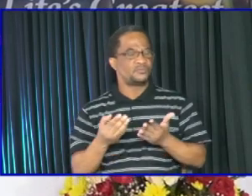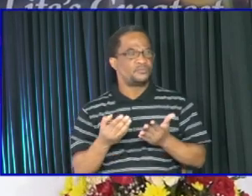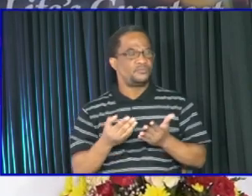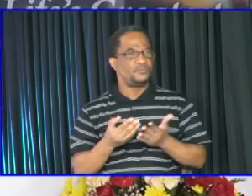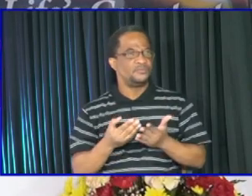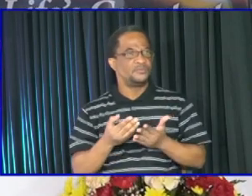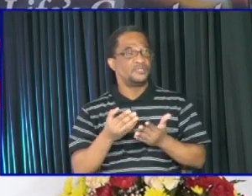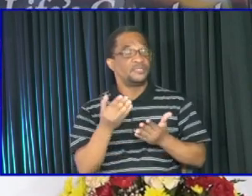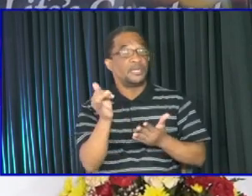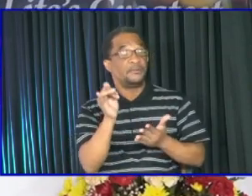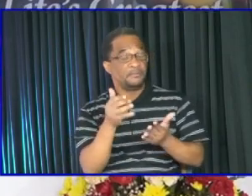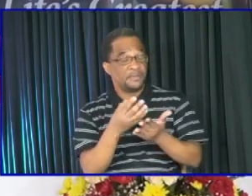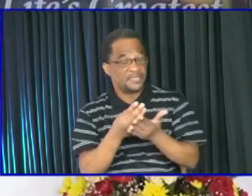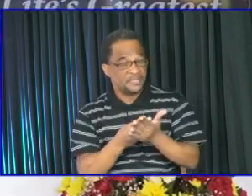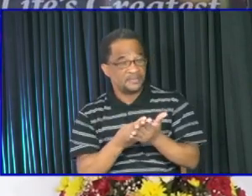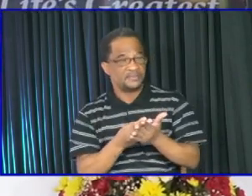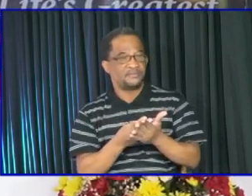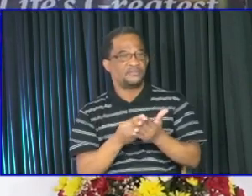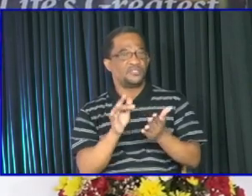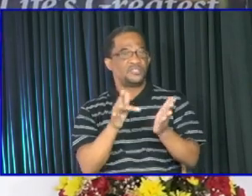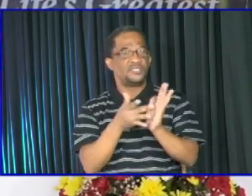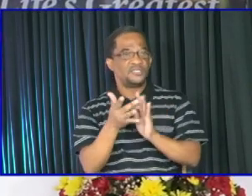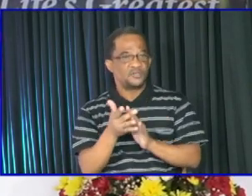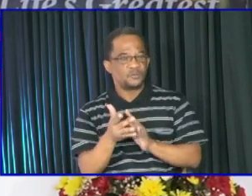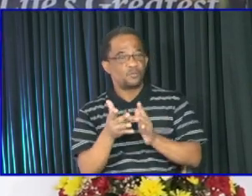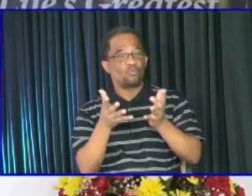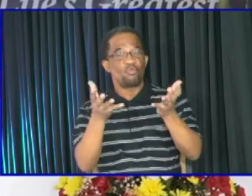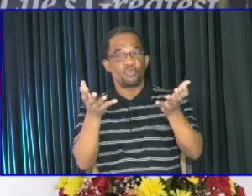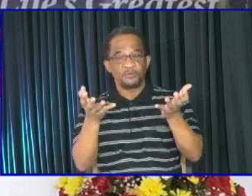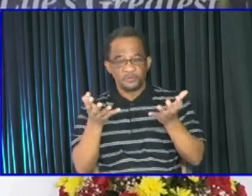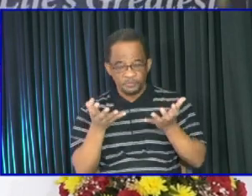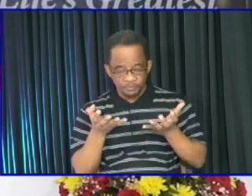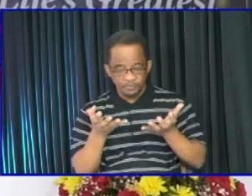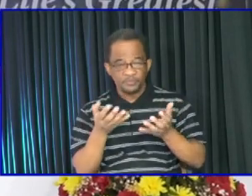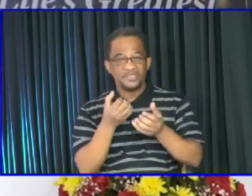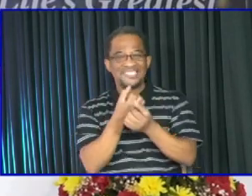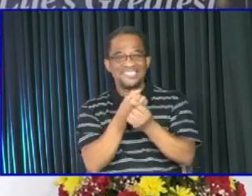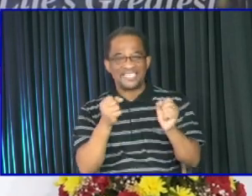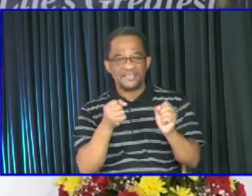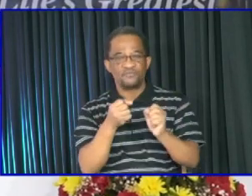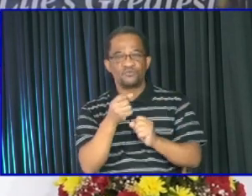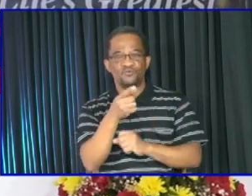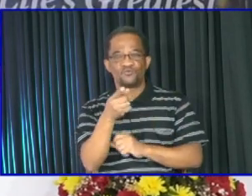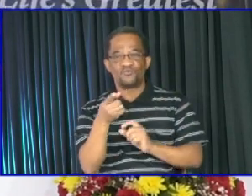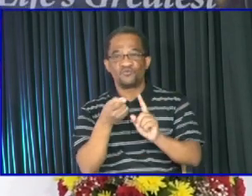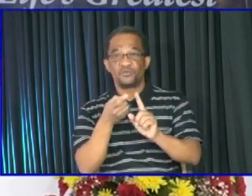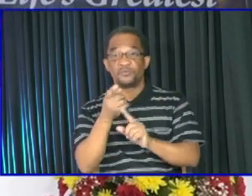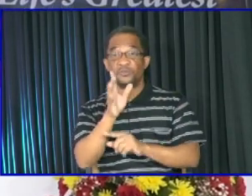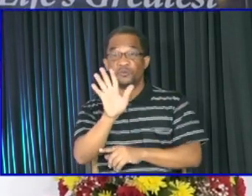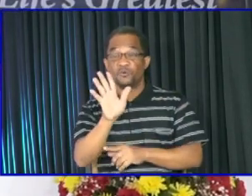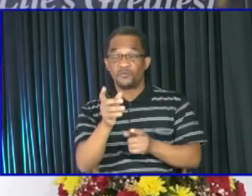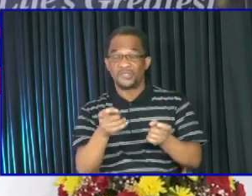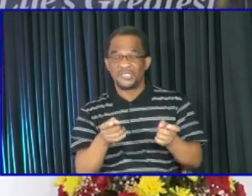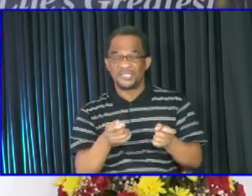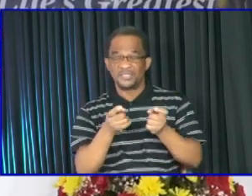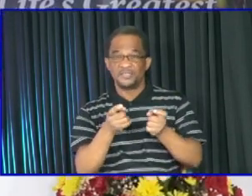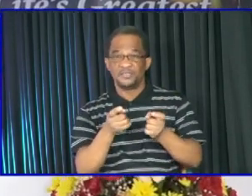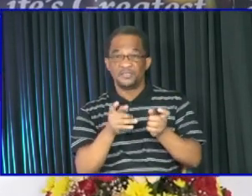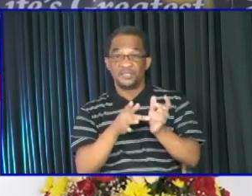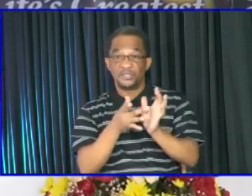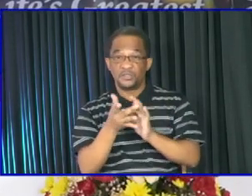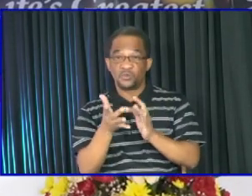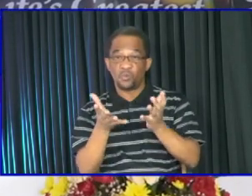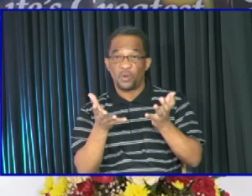The message is that Jesus wants to save you from your sin. The message is that Jesus wants you to